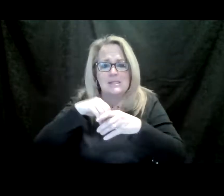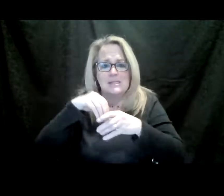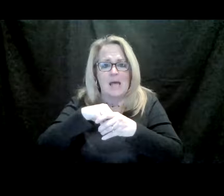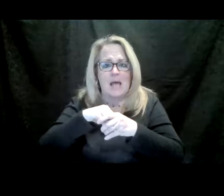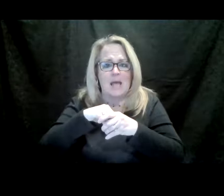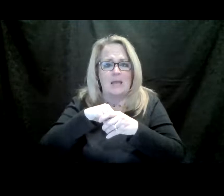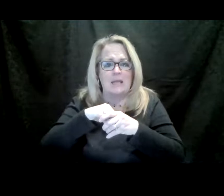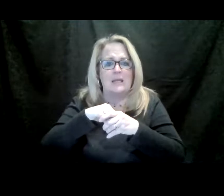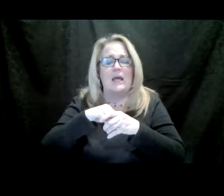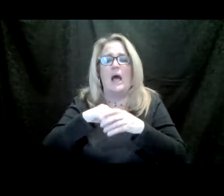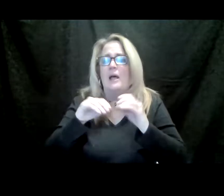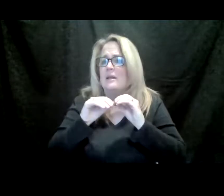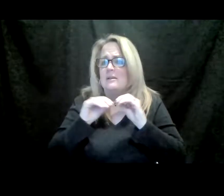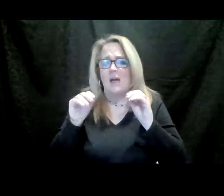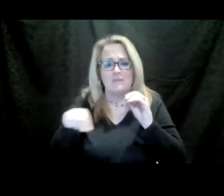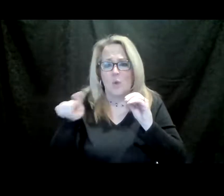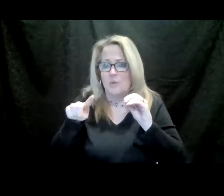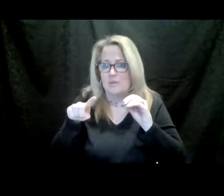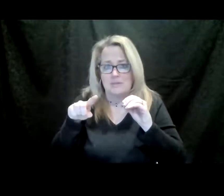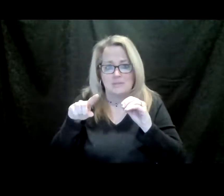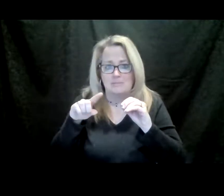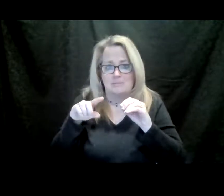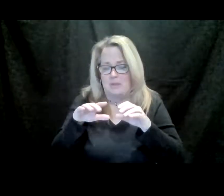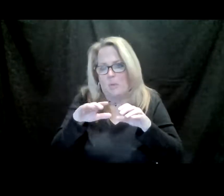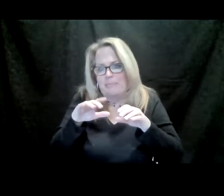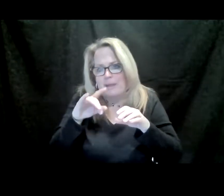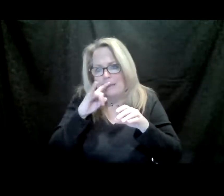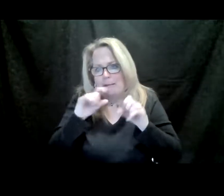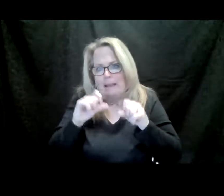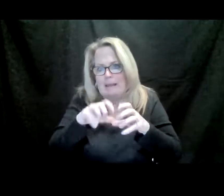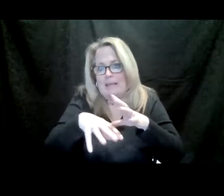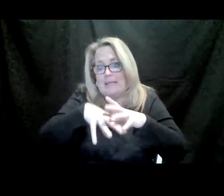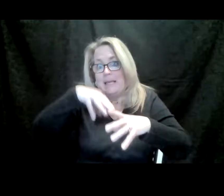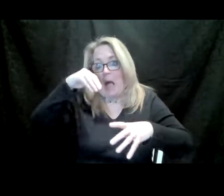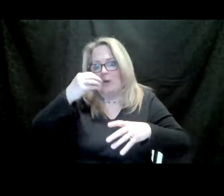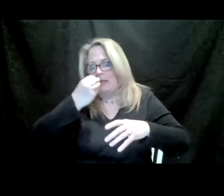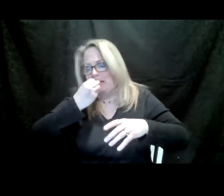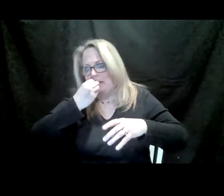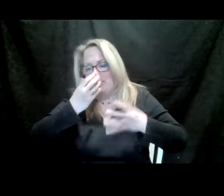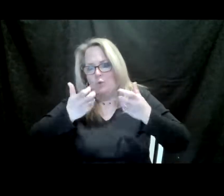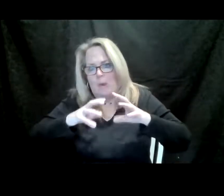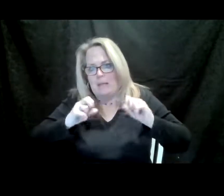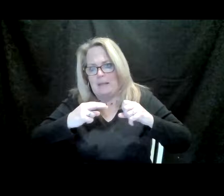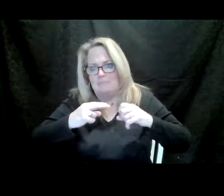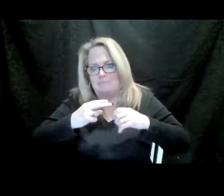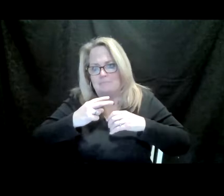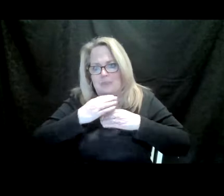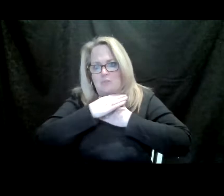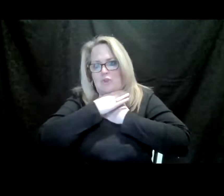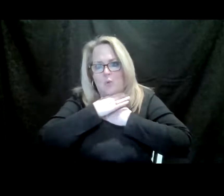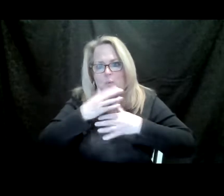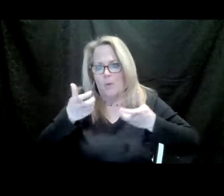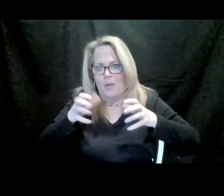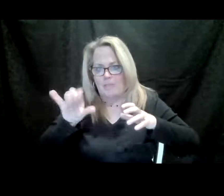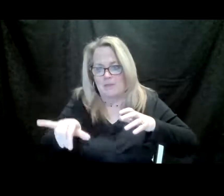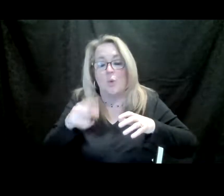of those a child will be able to get out of there and ingest, because those, of course, could be choking hazards. So one